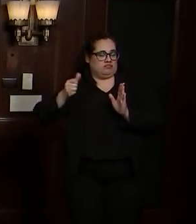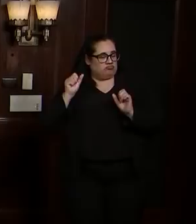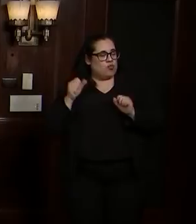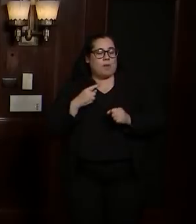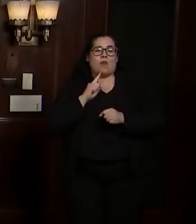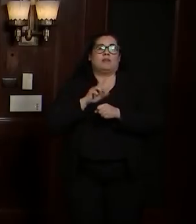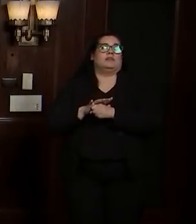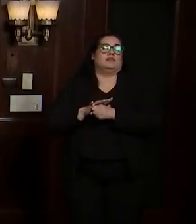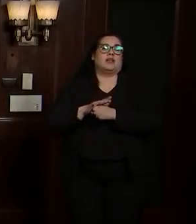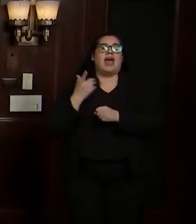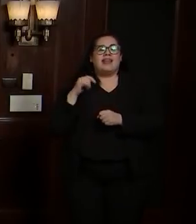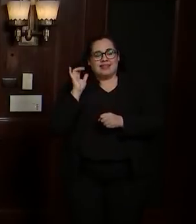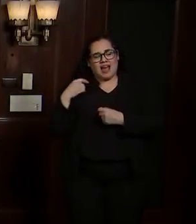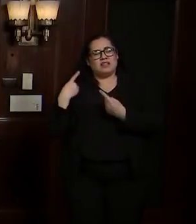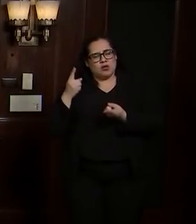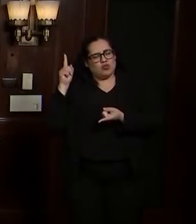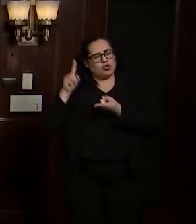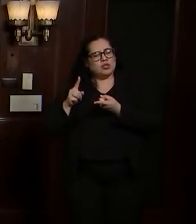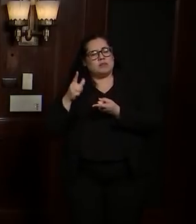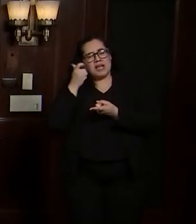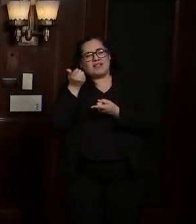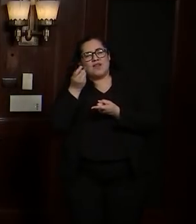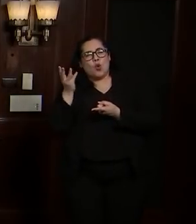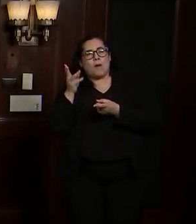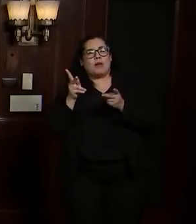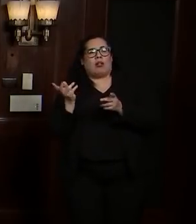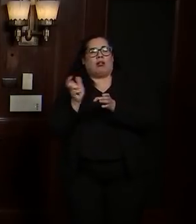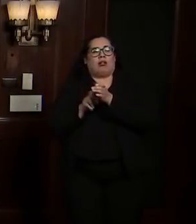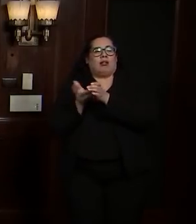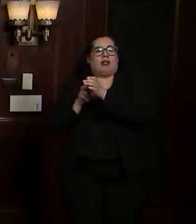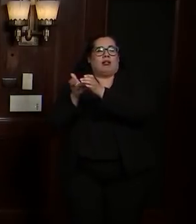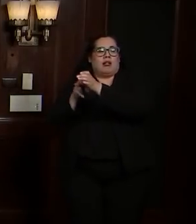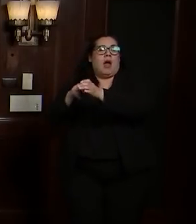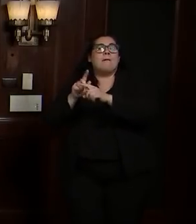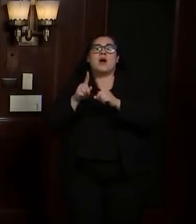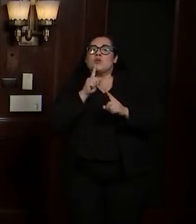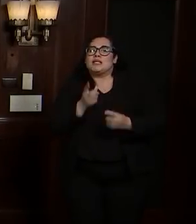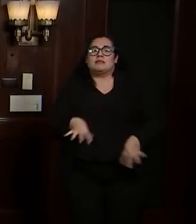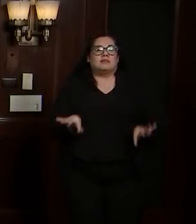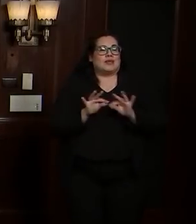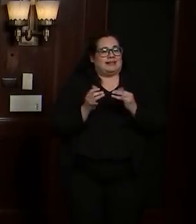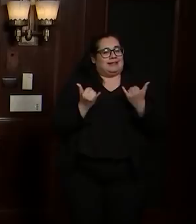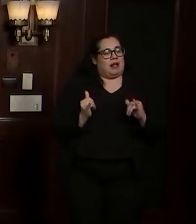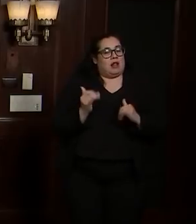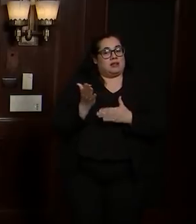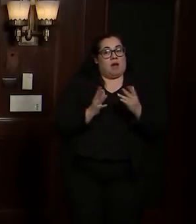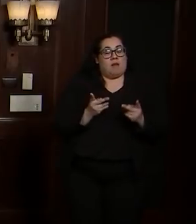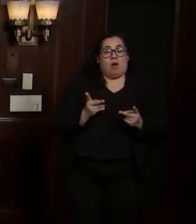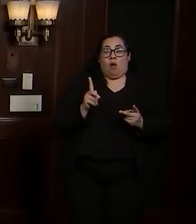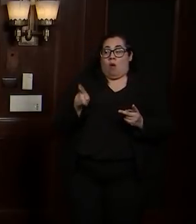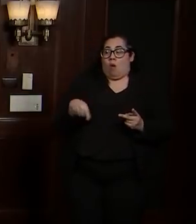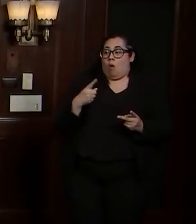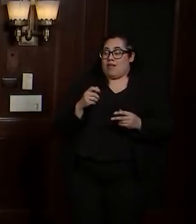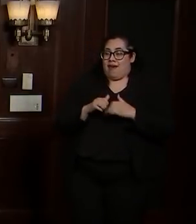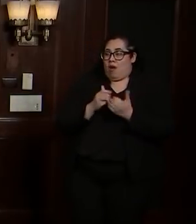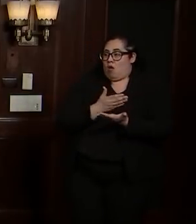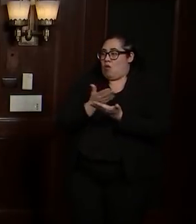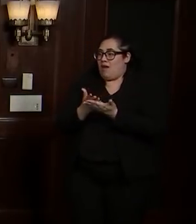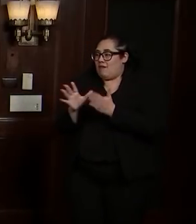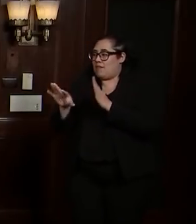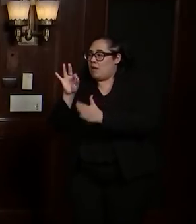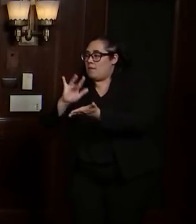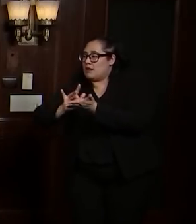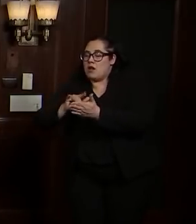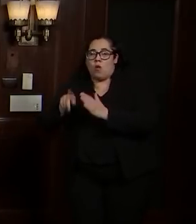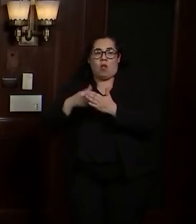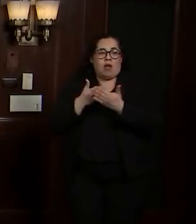we've promised, which has been reduced because there are fewer riders, but is still absolutely critical to some people who it's the only way they can get to their medicine, only